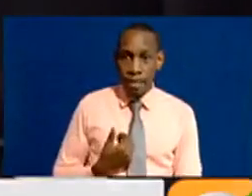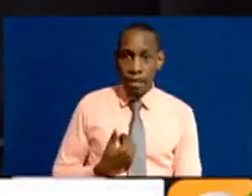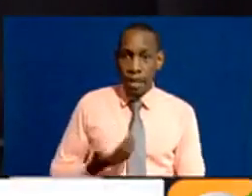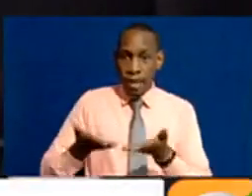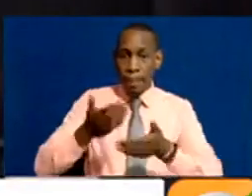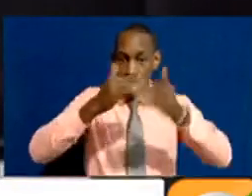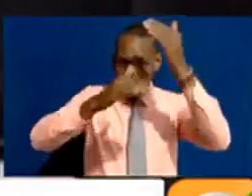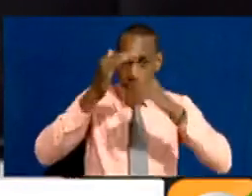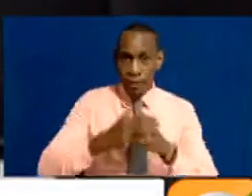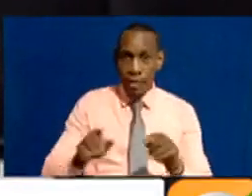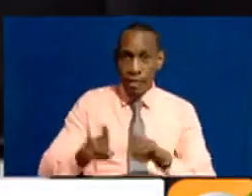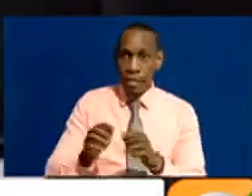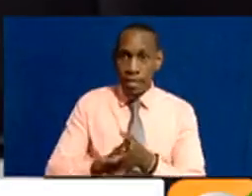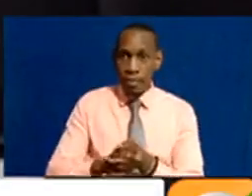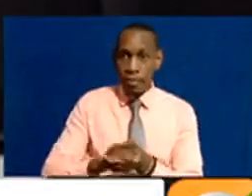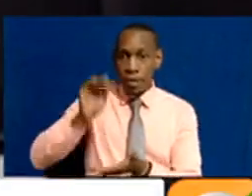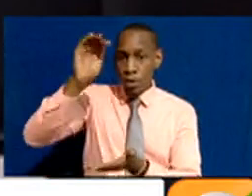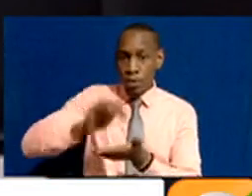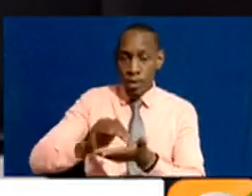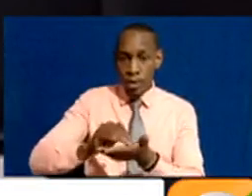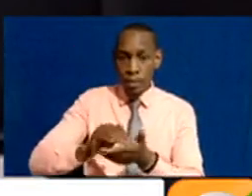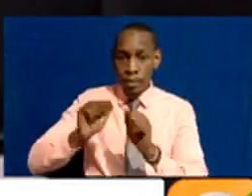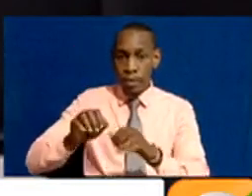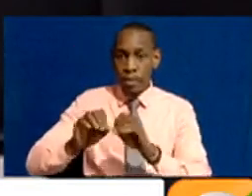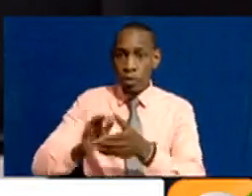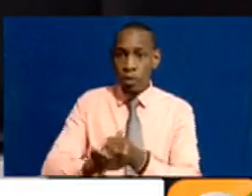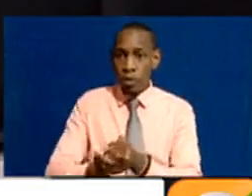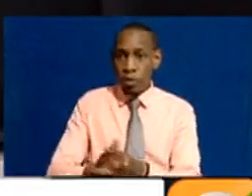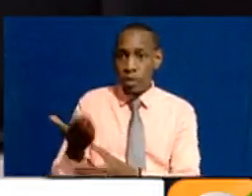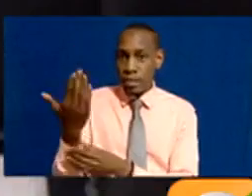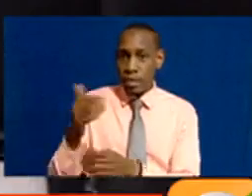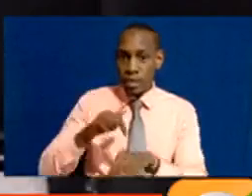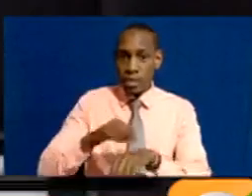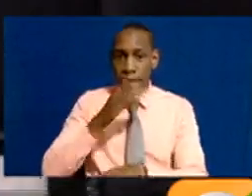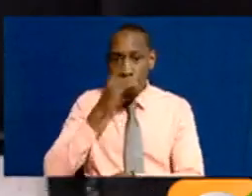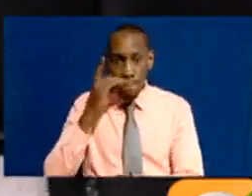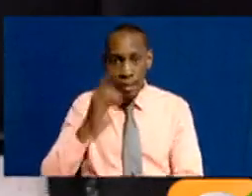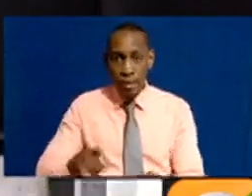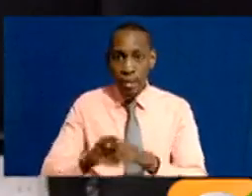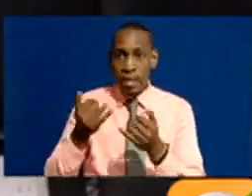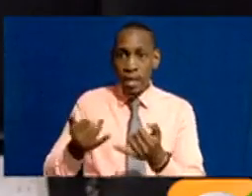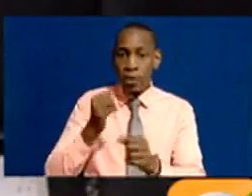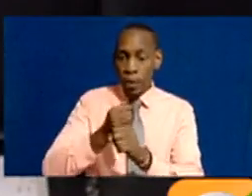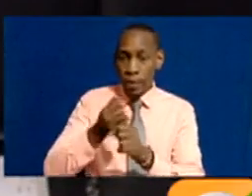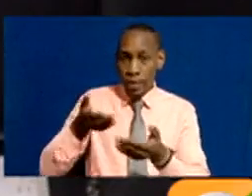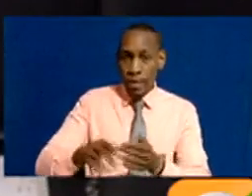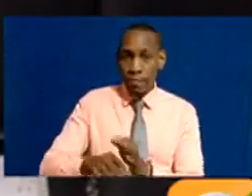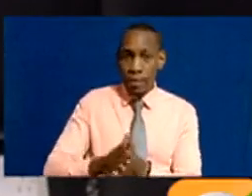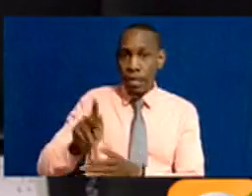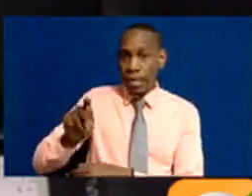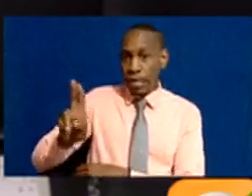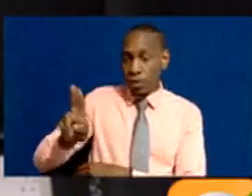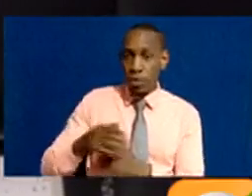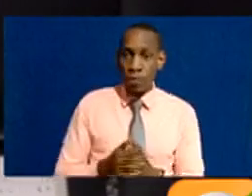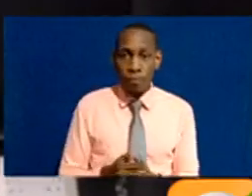Kenyatta University, where we have reduced its ability to lose the leaves when there is drought. And this is work that has happened here at Kenyatta University.